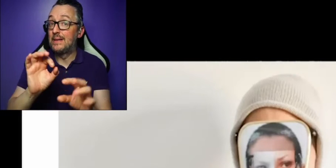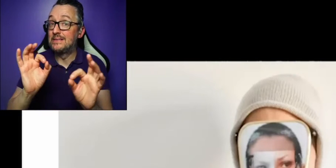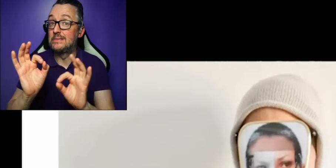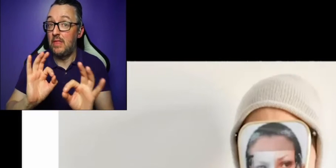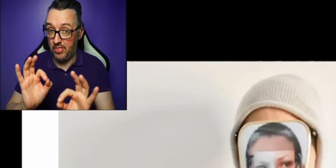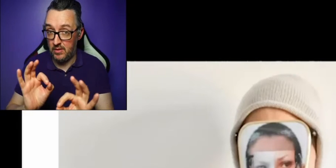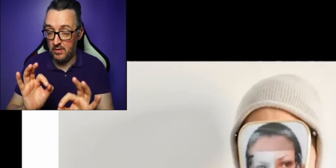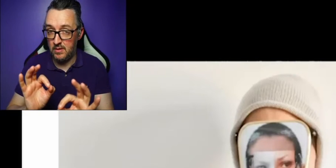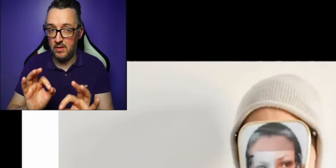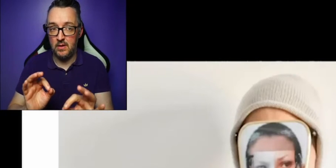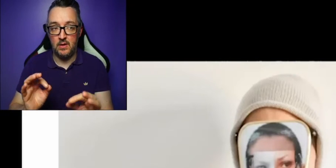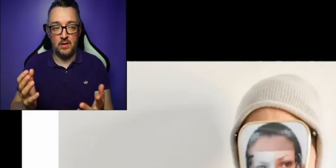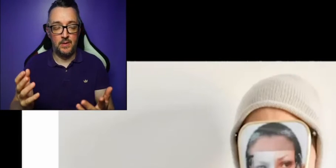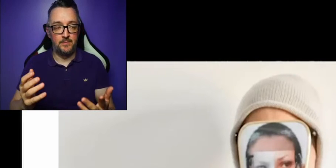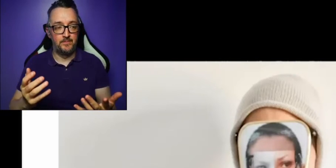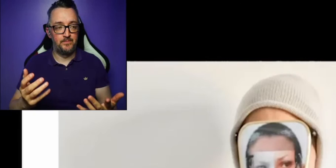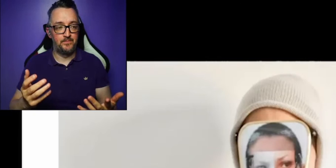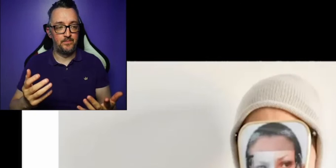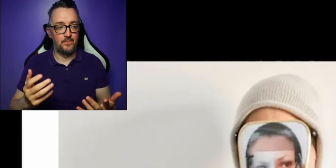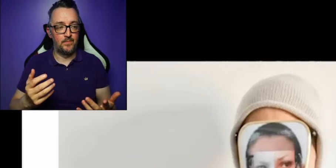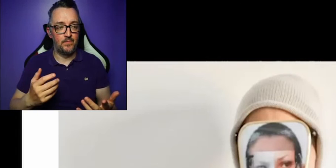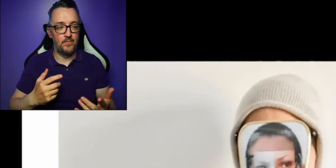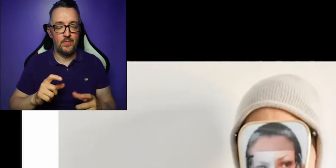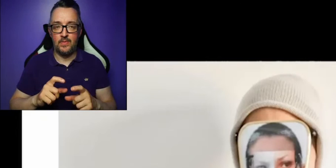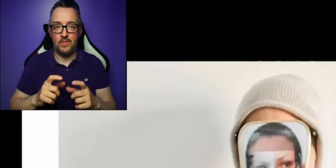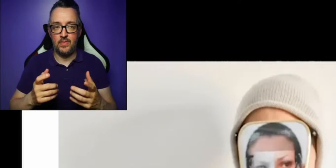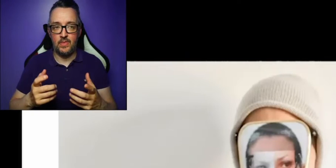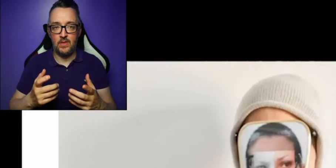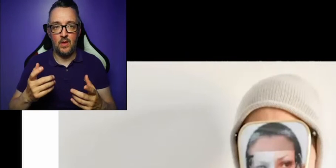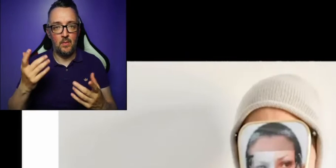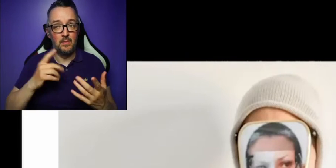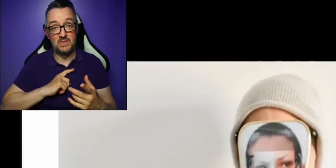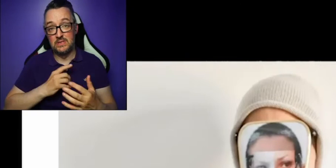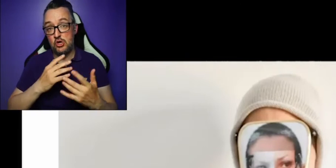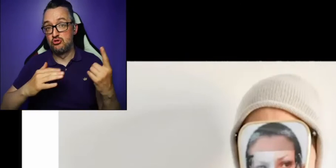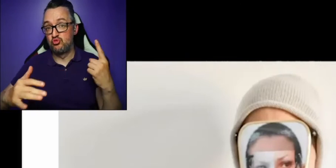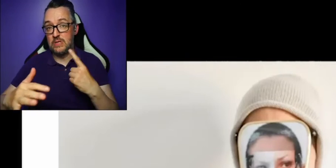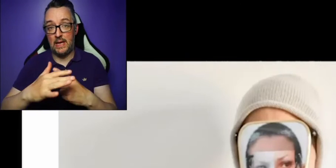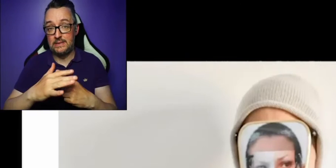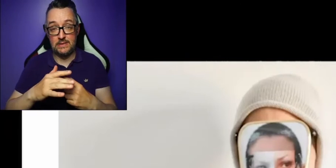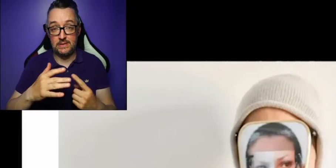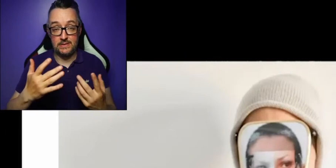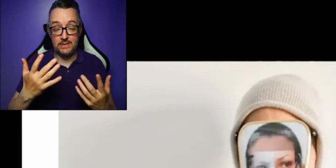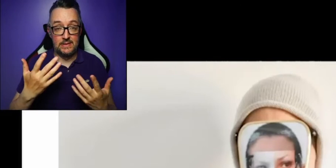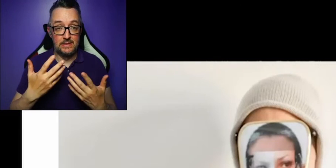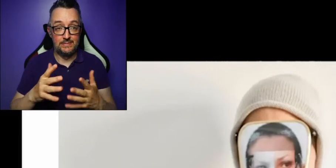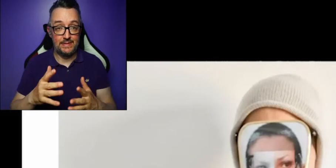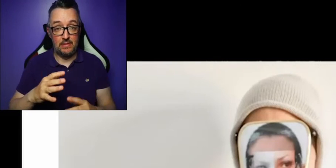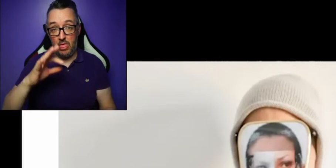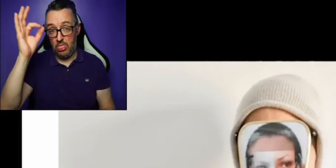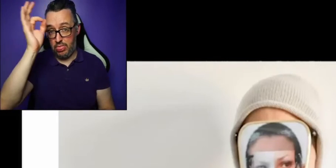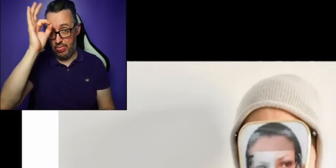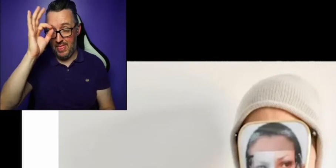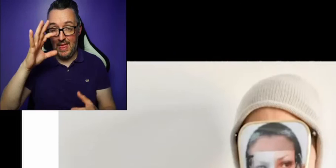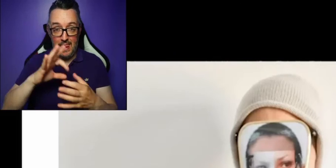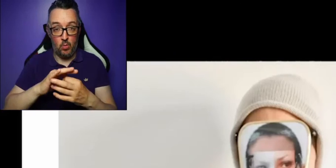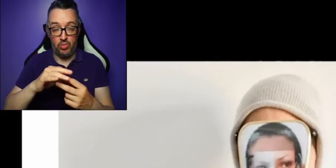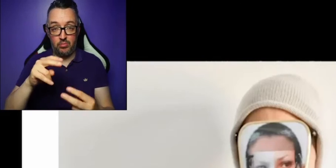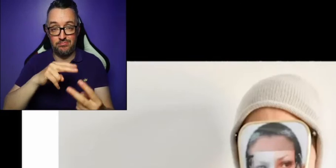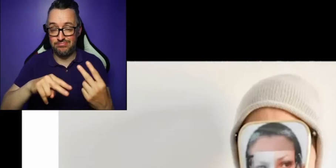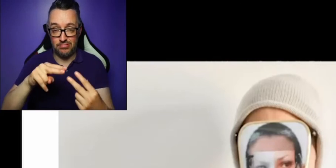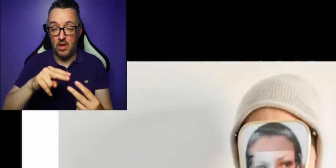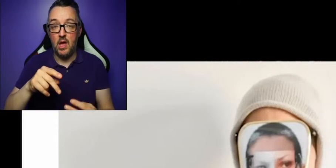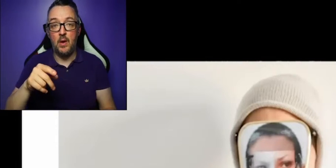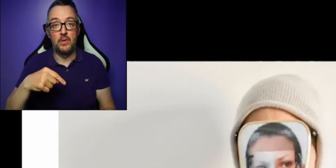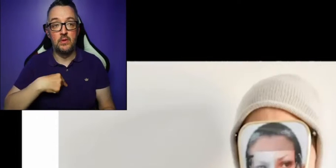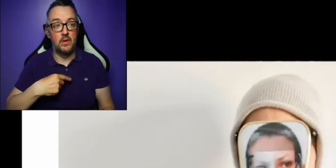diagnosed, and if we're in there's still so much societal ignorance that we're not getting accurate reflections back, we're not